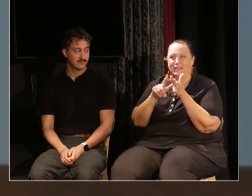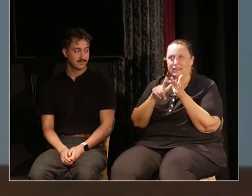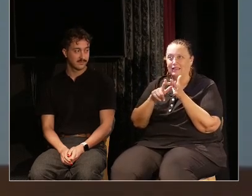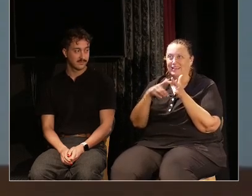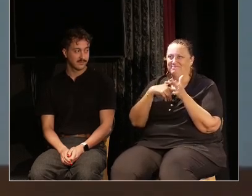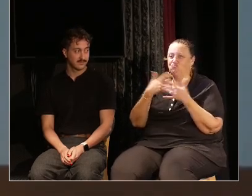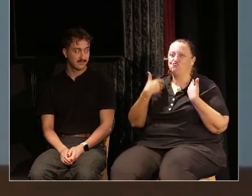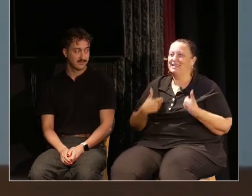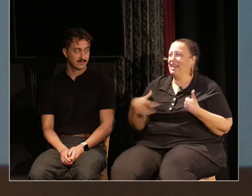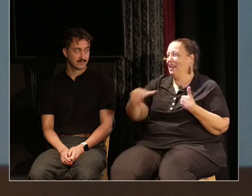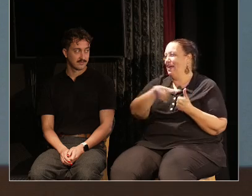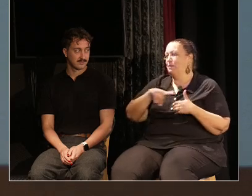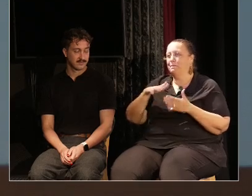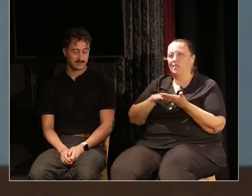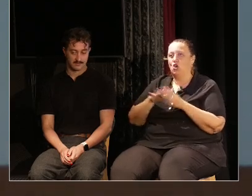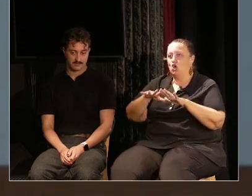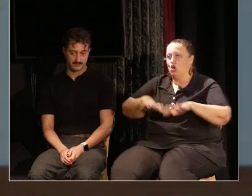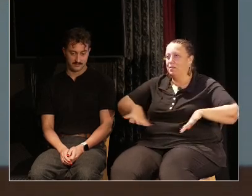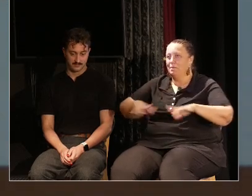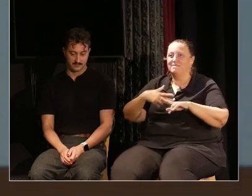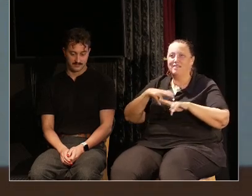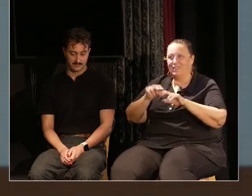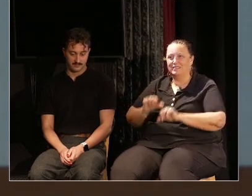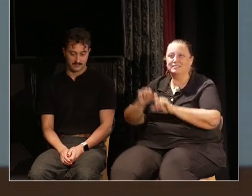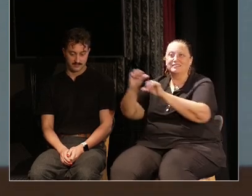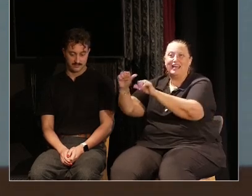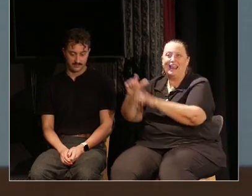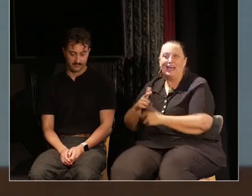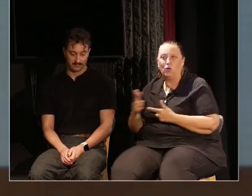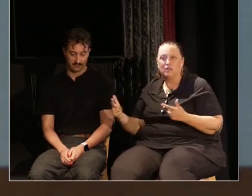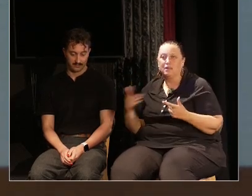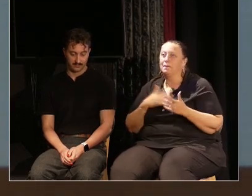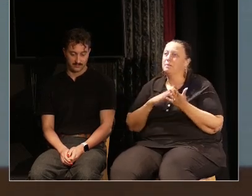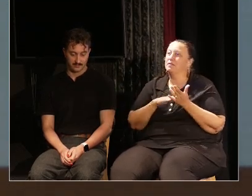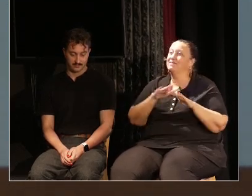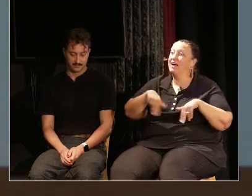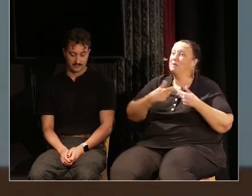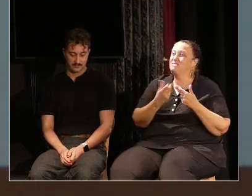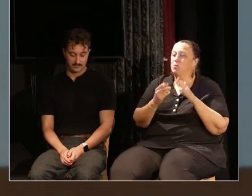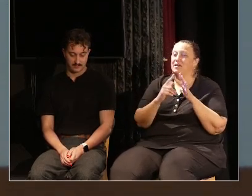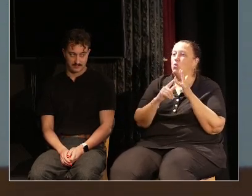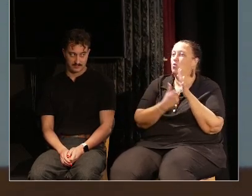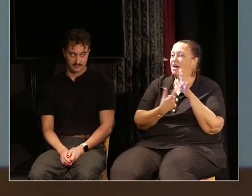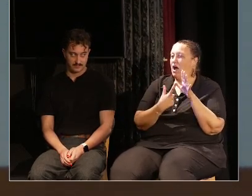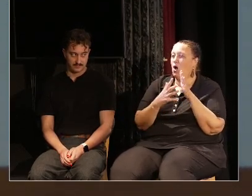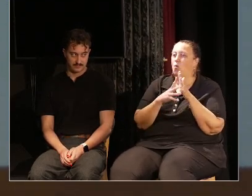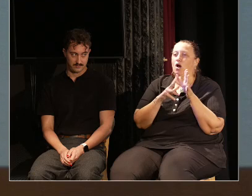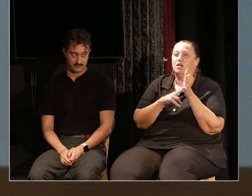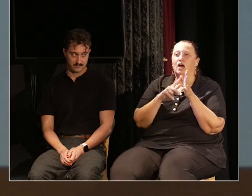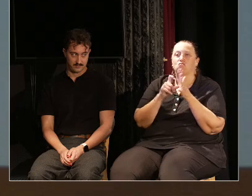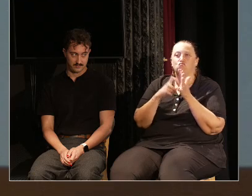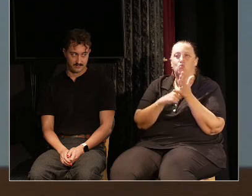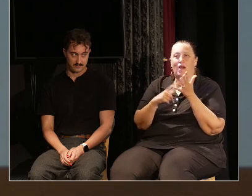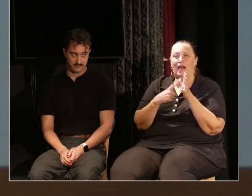of the land of Mother Earth in my father's language. My mother's people descend from here, the Eora, Wonnarua and Bundjalung nations of New South